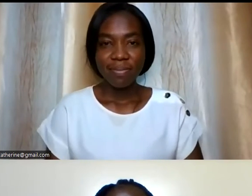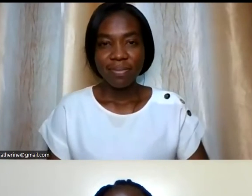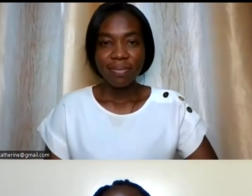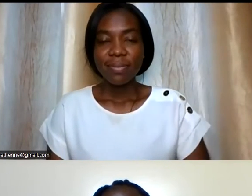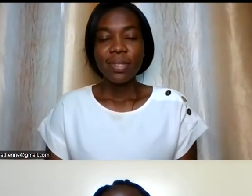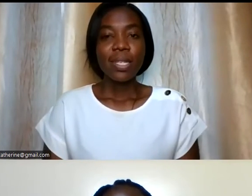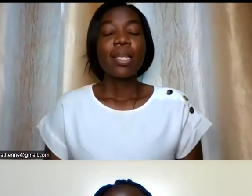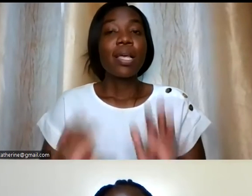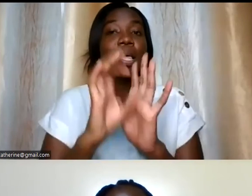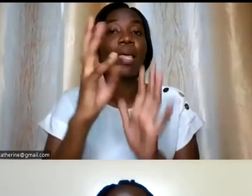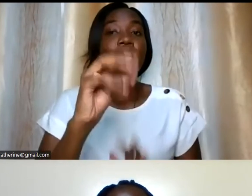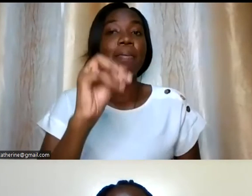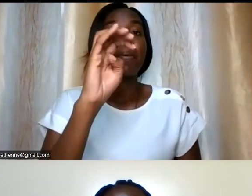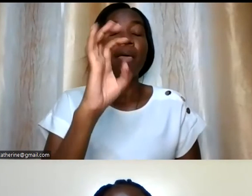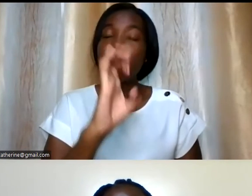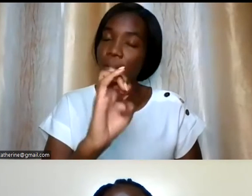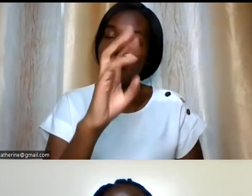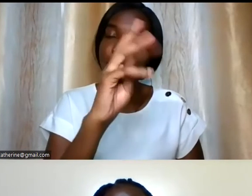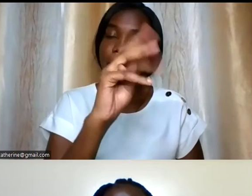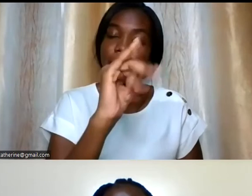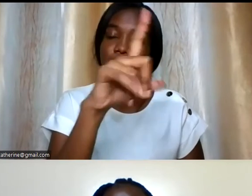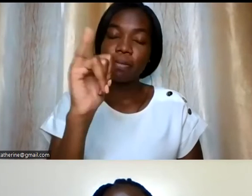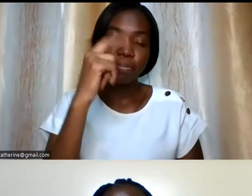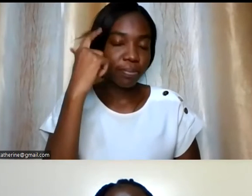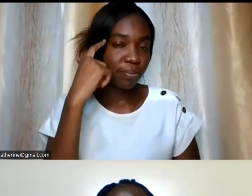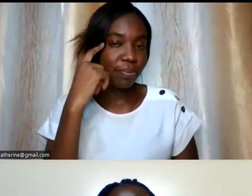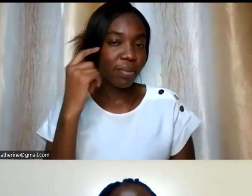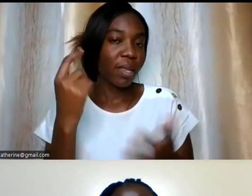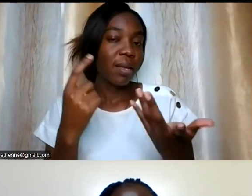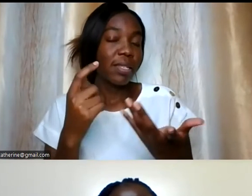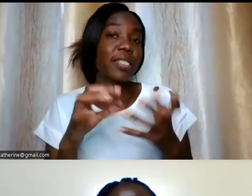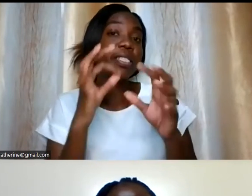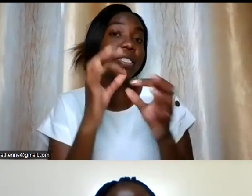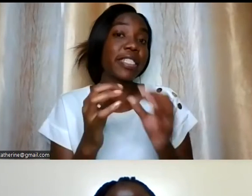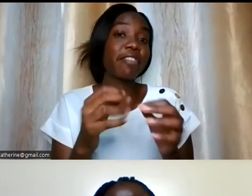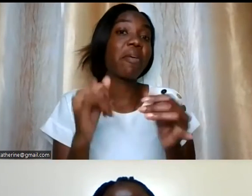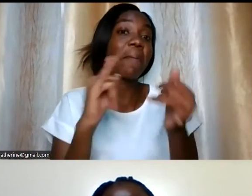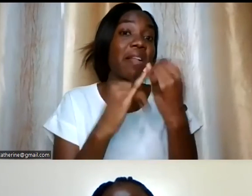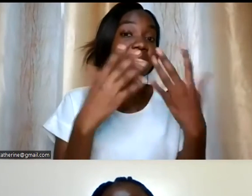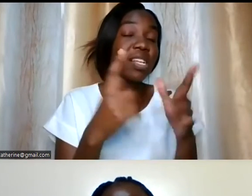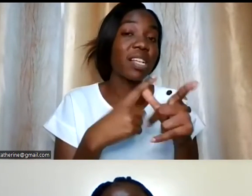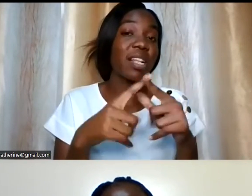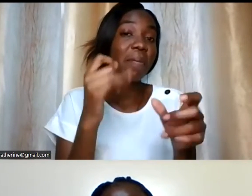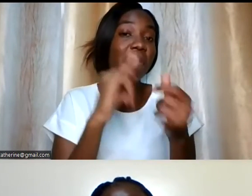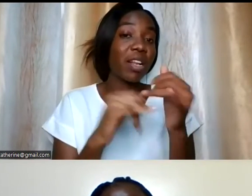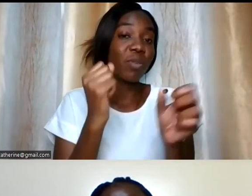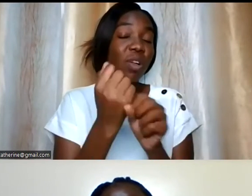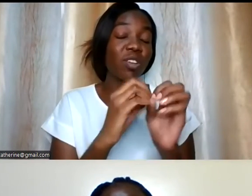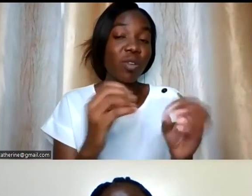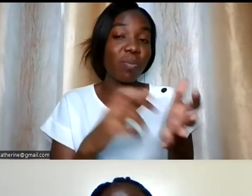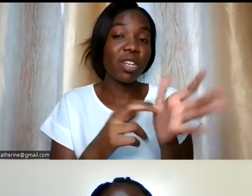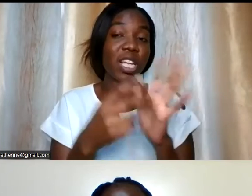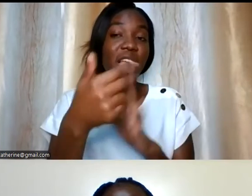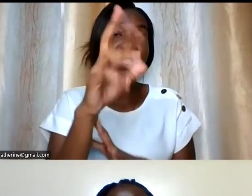put it, if they got married and the marriage did not work, the HR is the one supposed to come and support